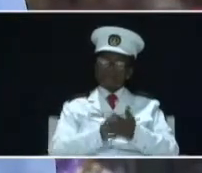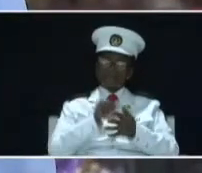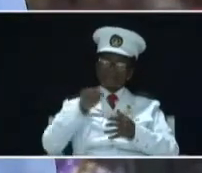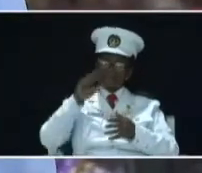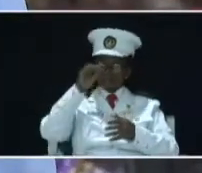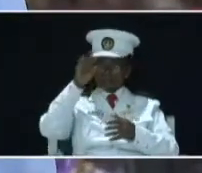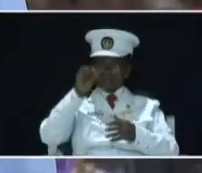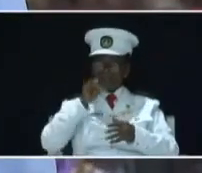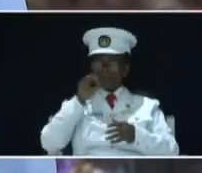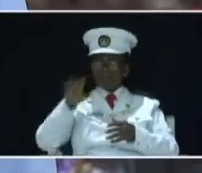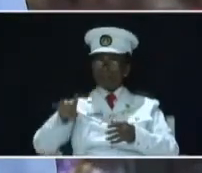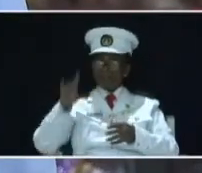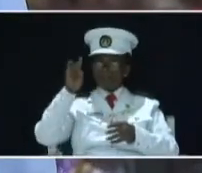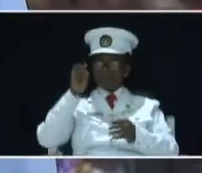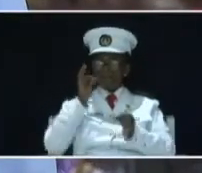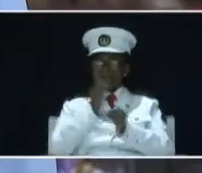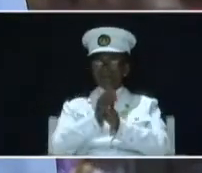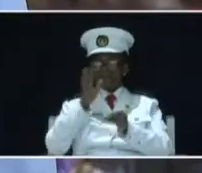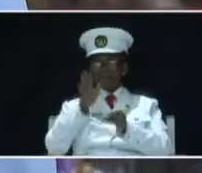faithful.